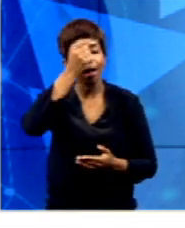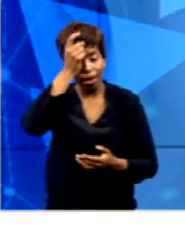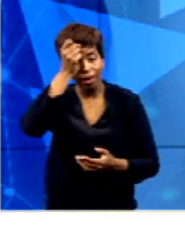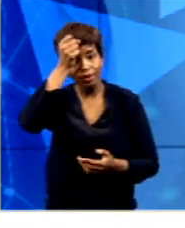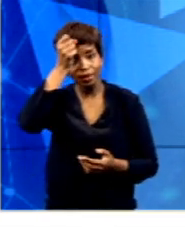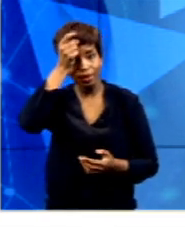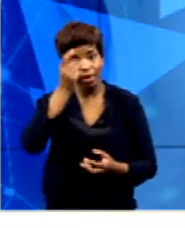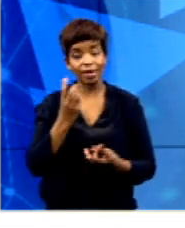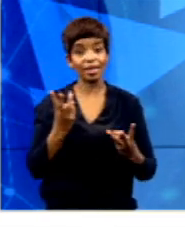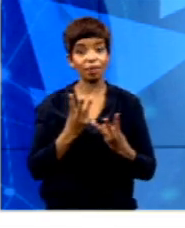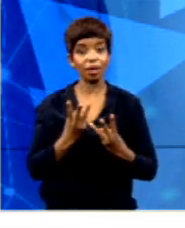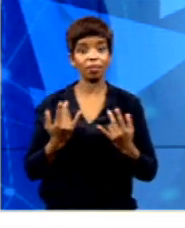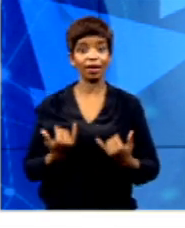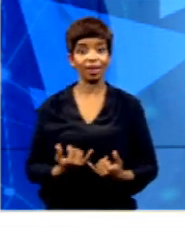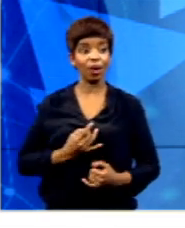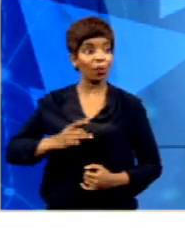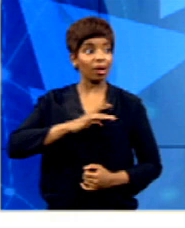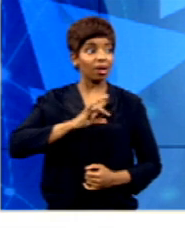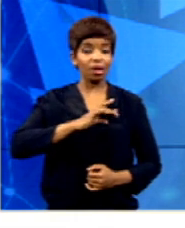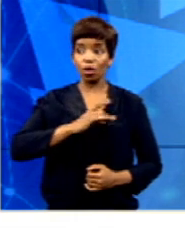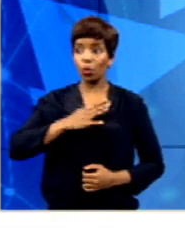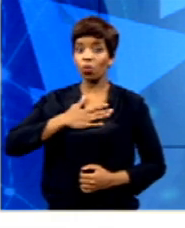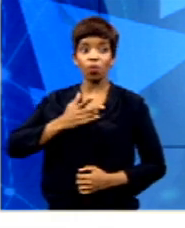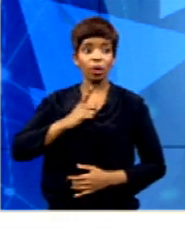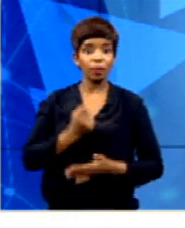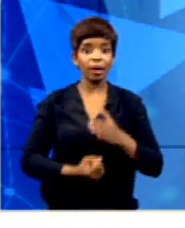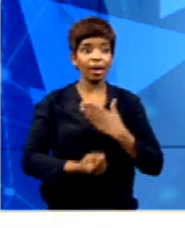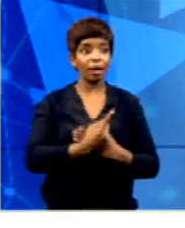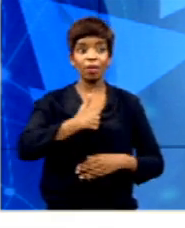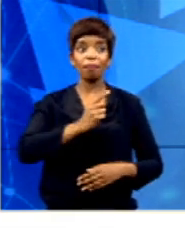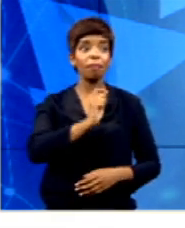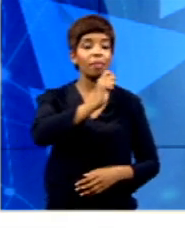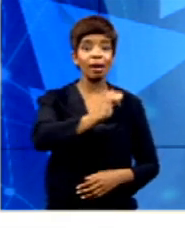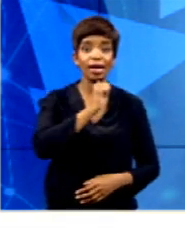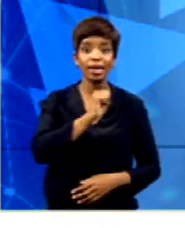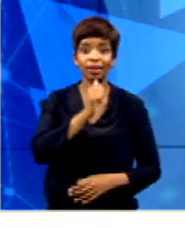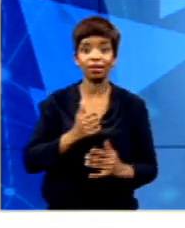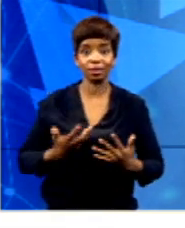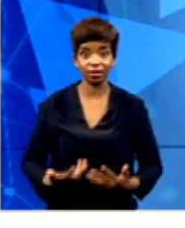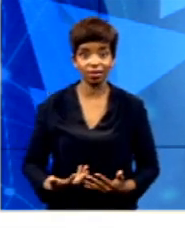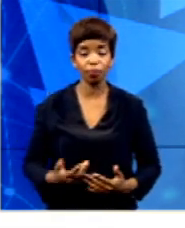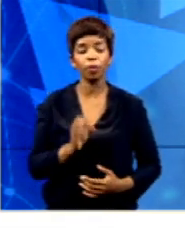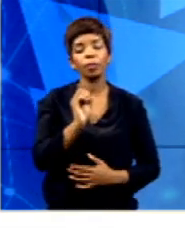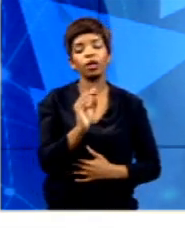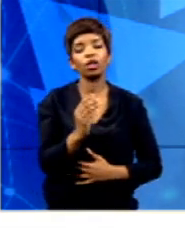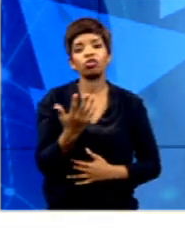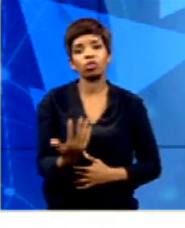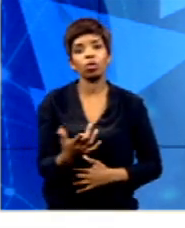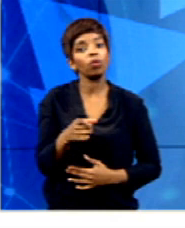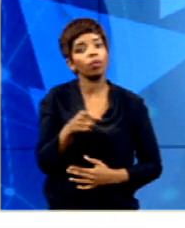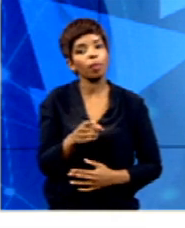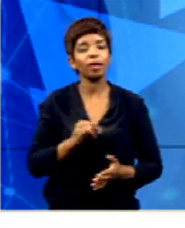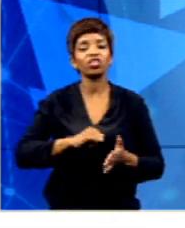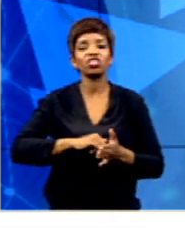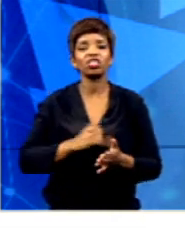understandable. People are acting from fear. They don't know what is going to happen with their businesses. So just to take a little